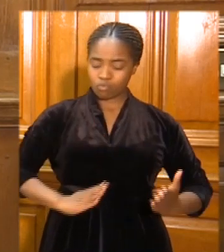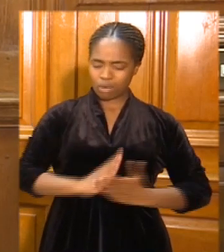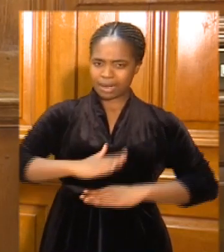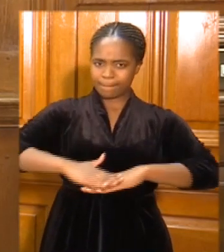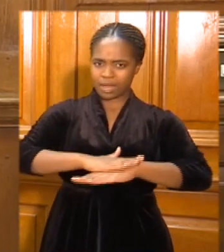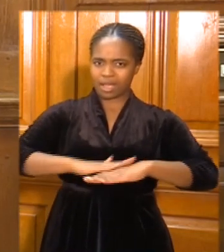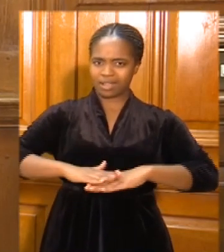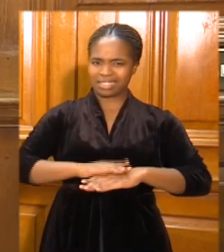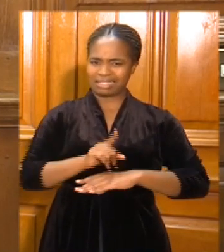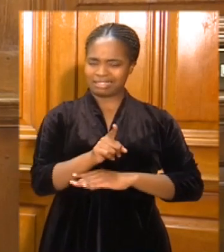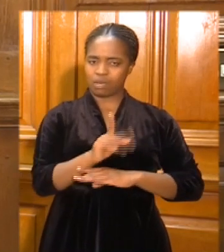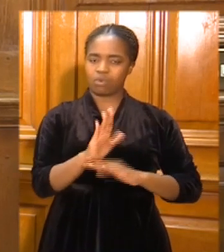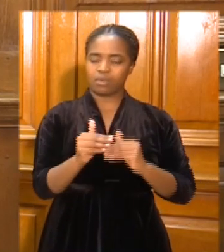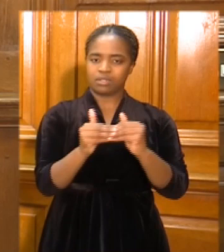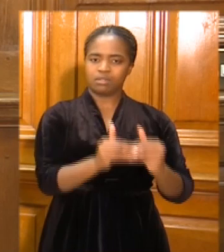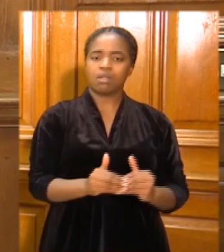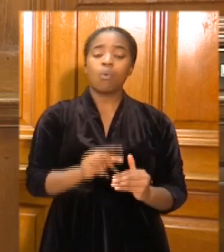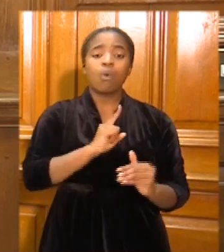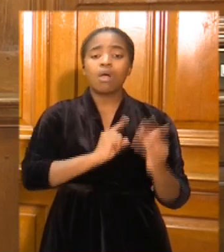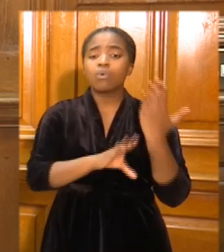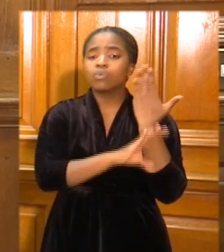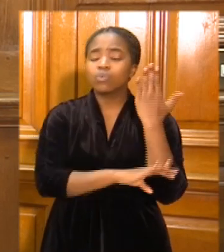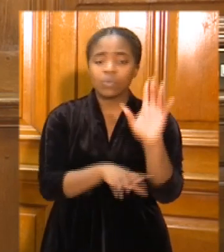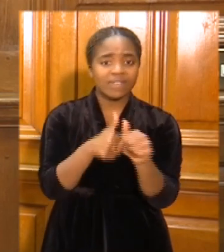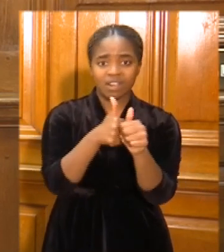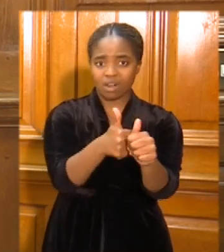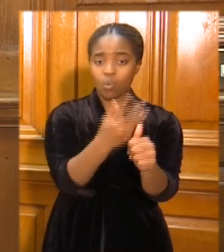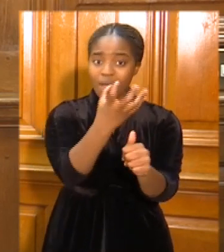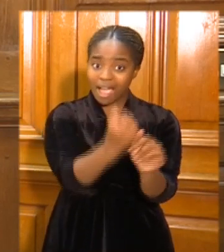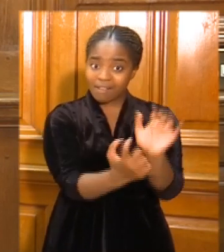people have, as guaranteed by our Constitution.